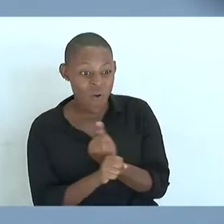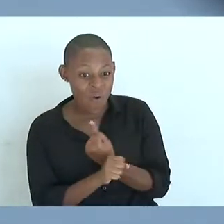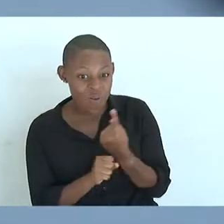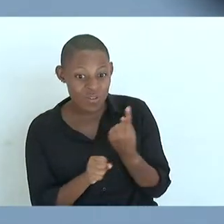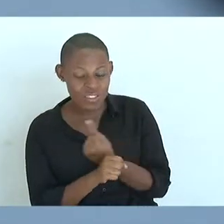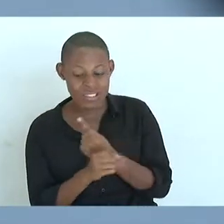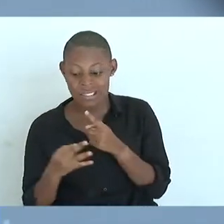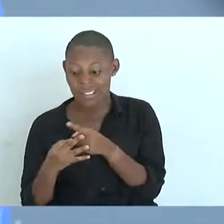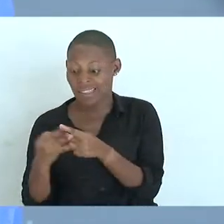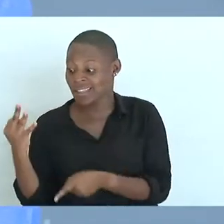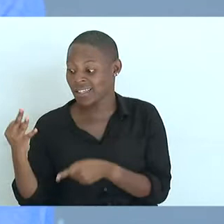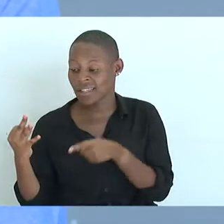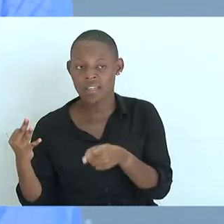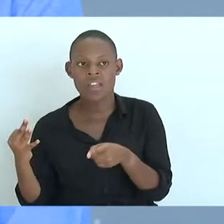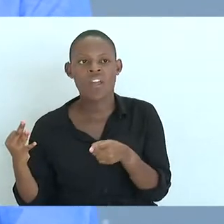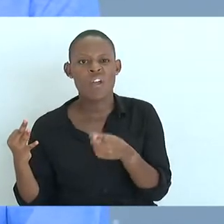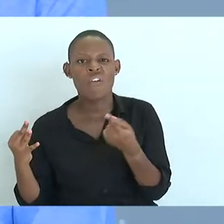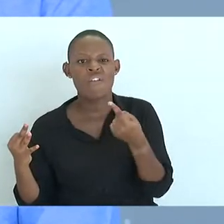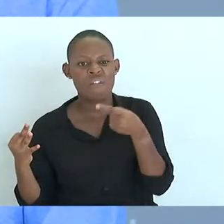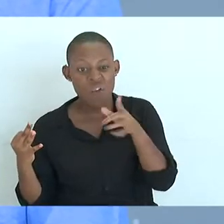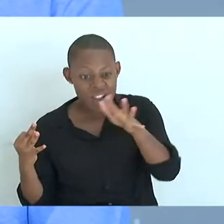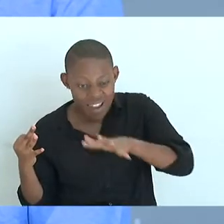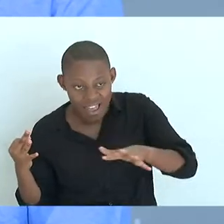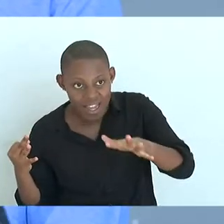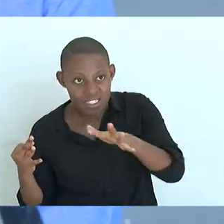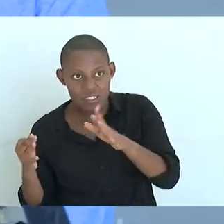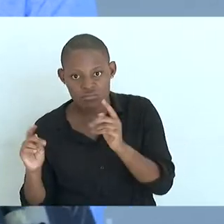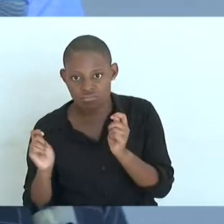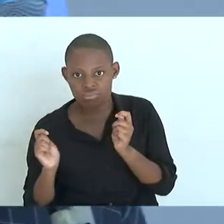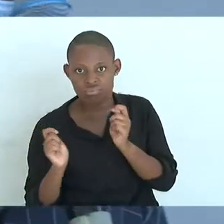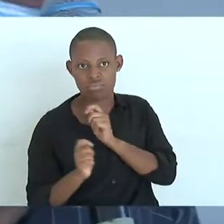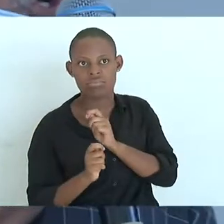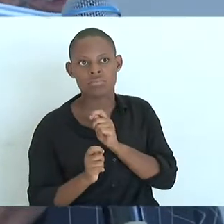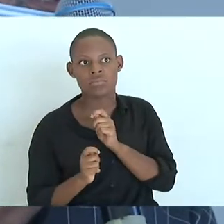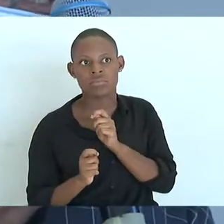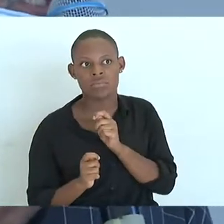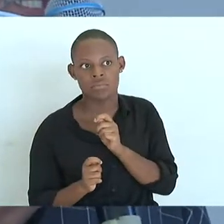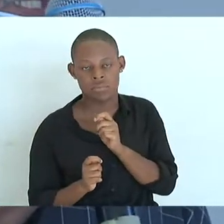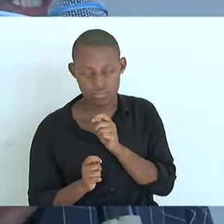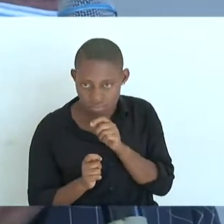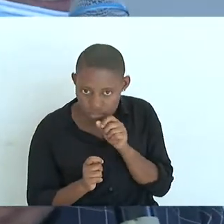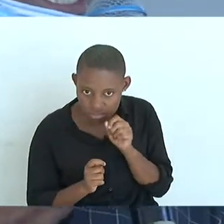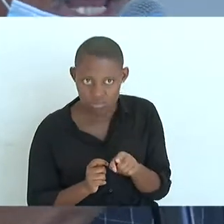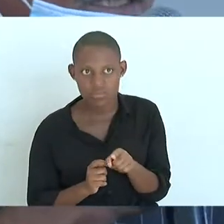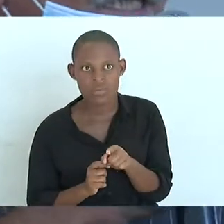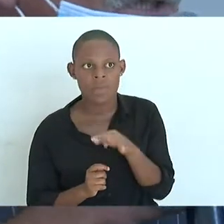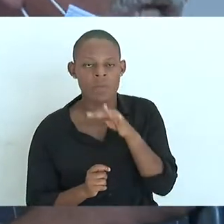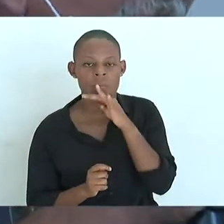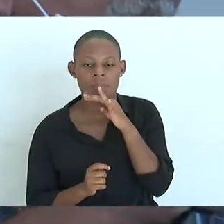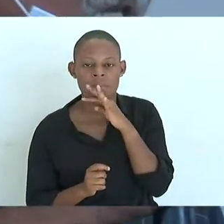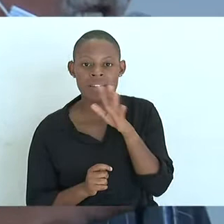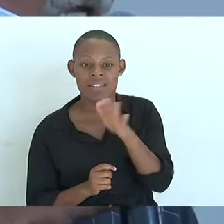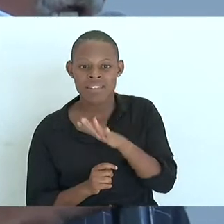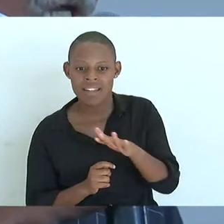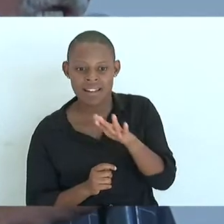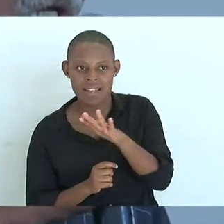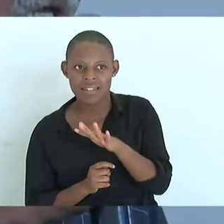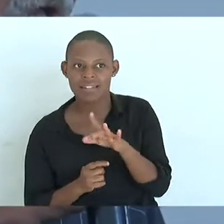pillars of land reform is getting put on land and